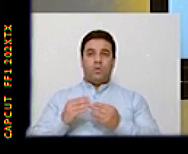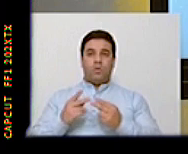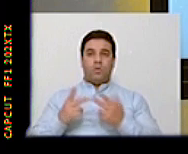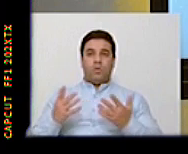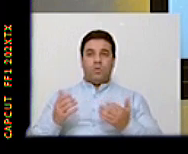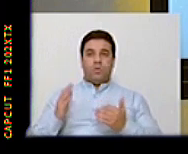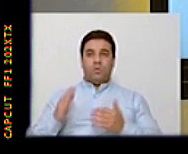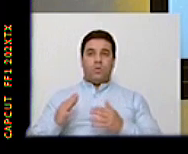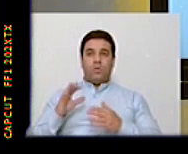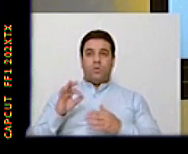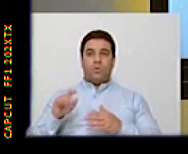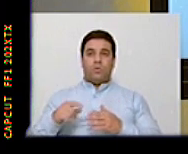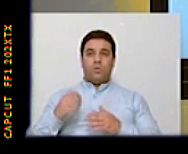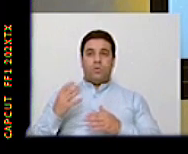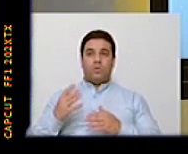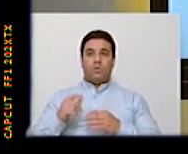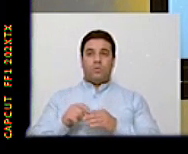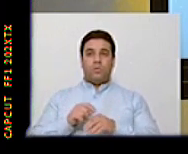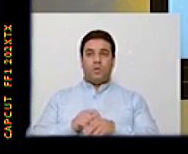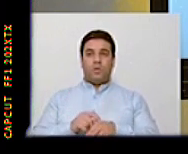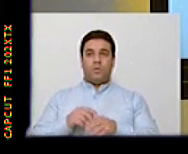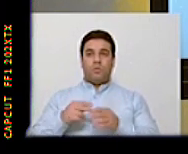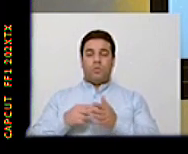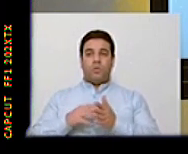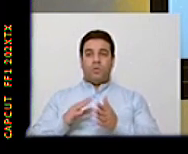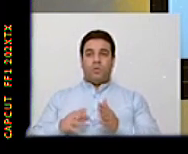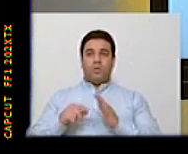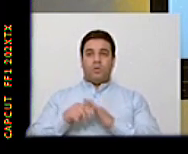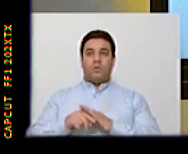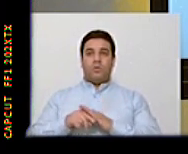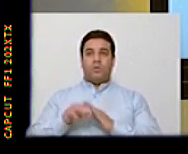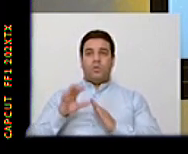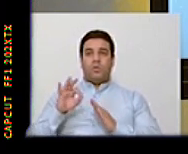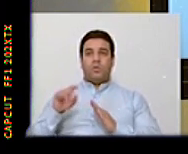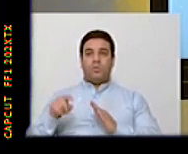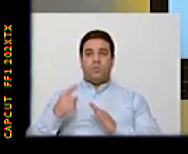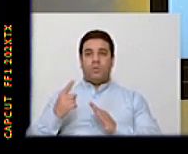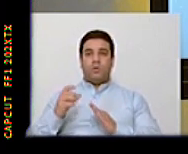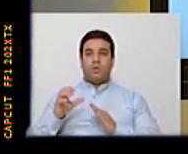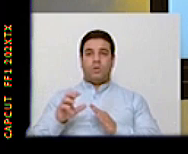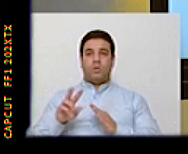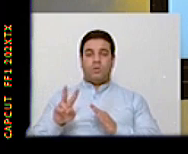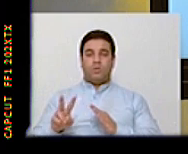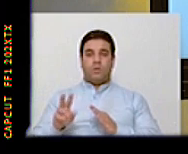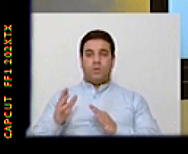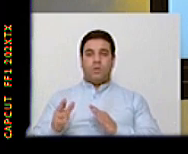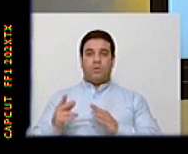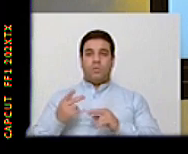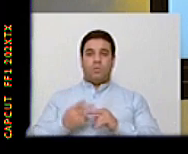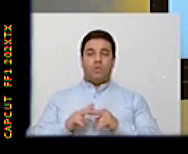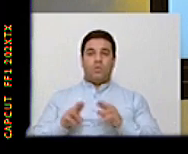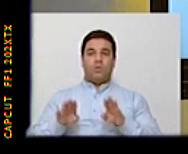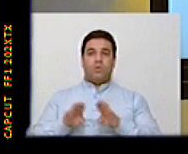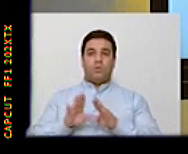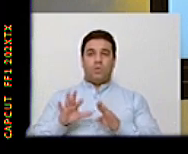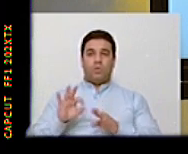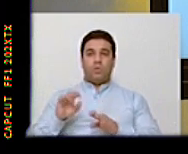bo'ladi 0.104 metr bo'linadi 0.1 sekund kvadratga. Bu teng